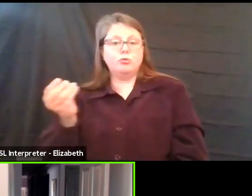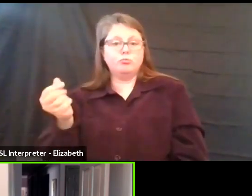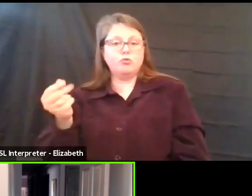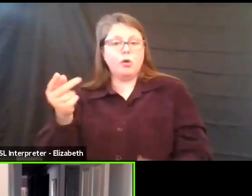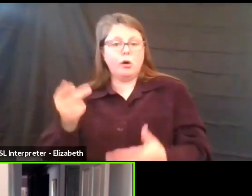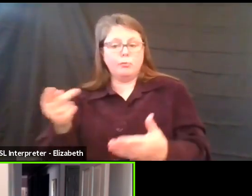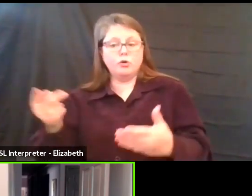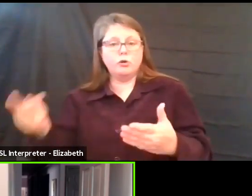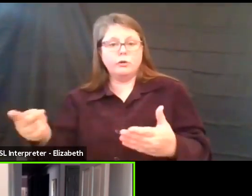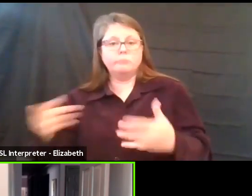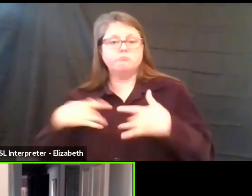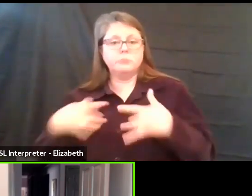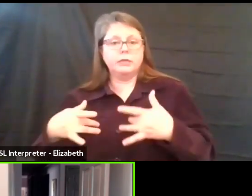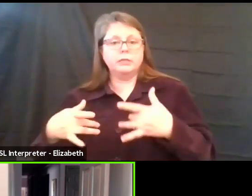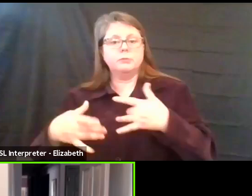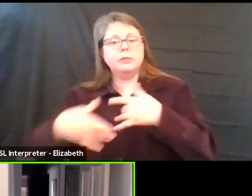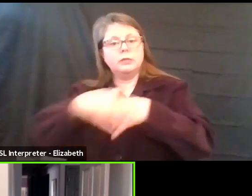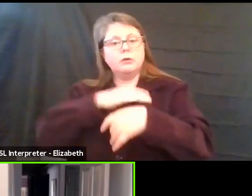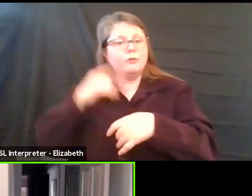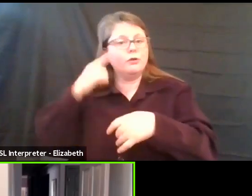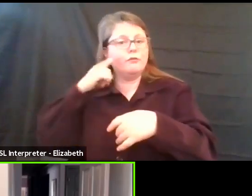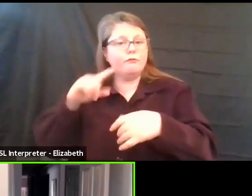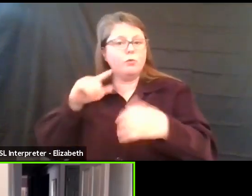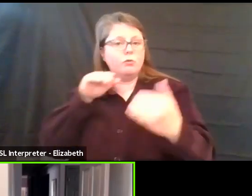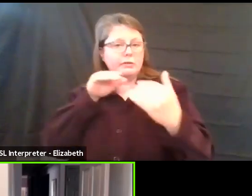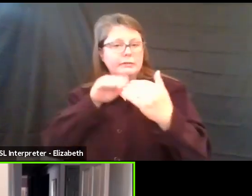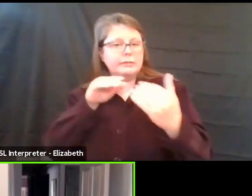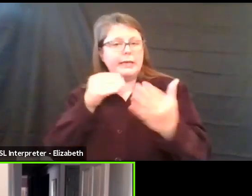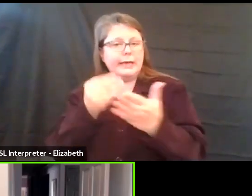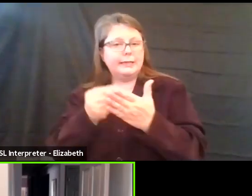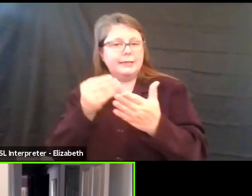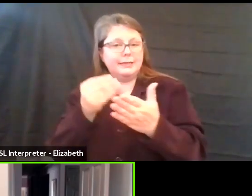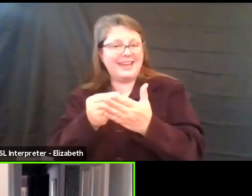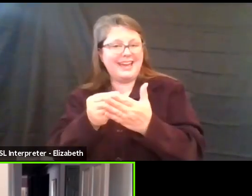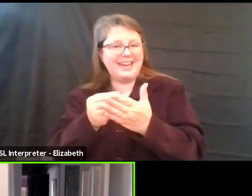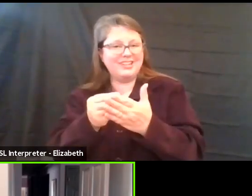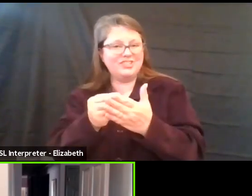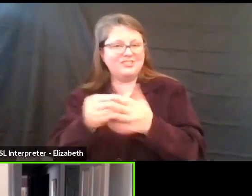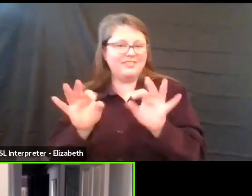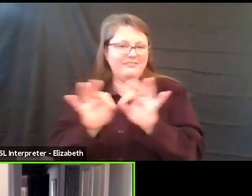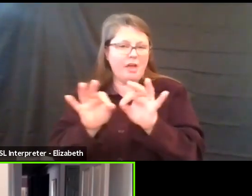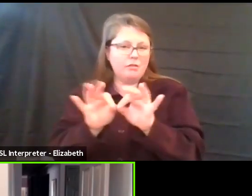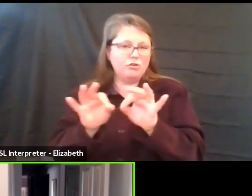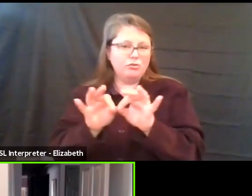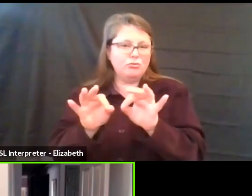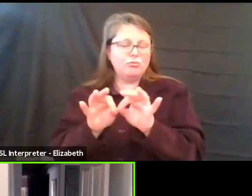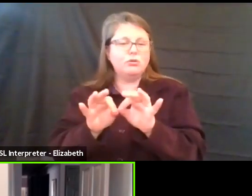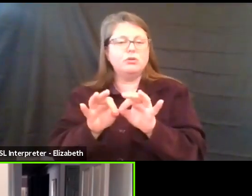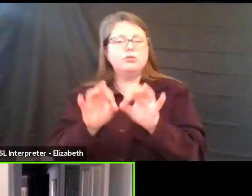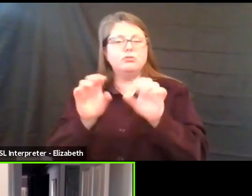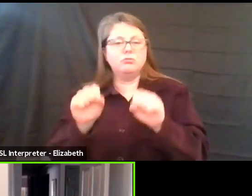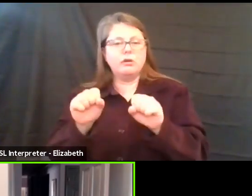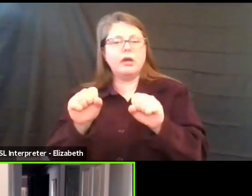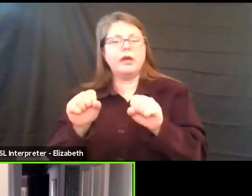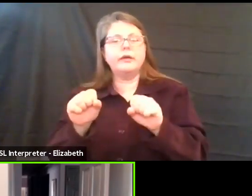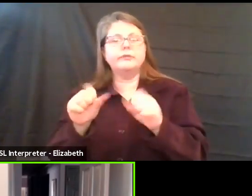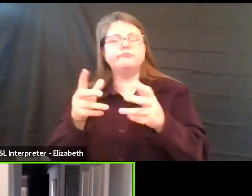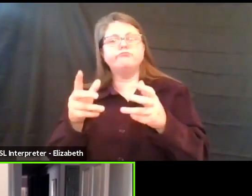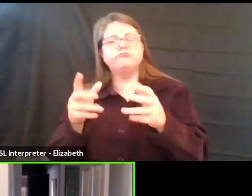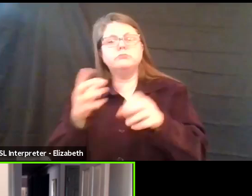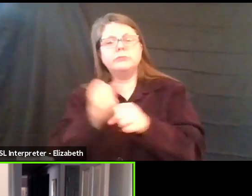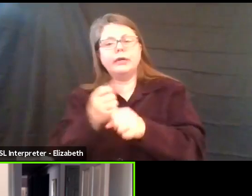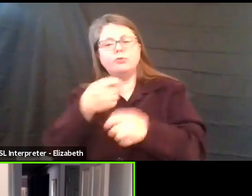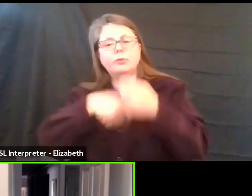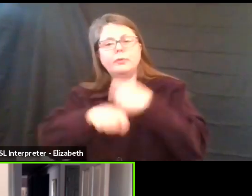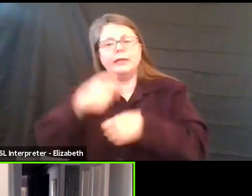the property, you can get replacement cost if that's what you bought. Additional living expense is